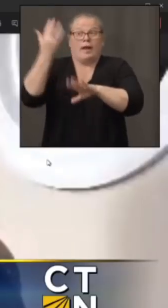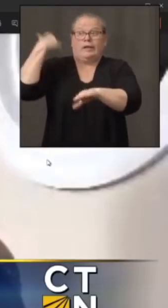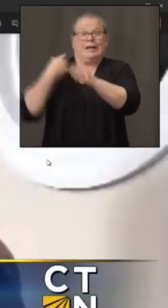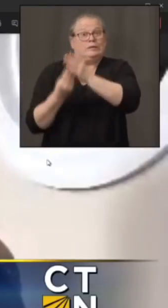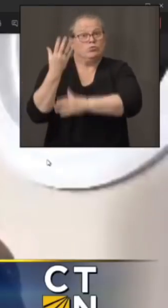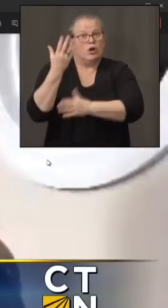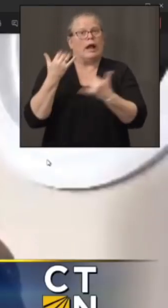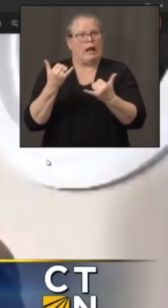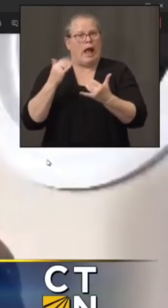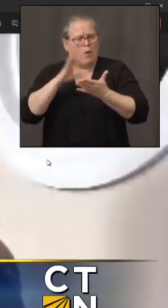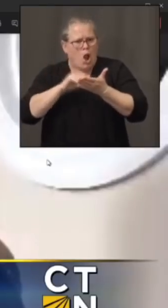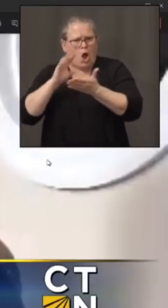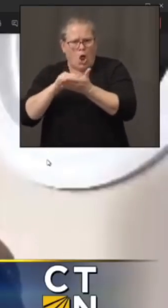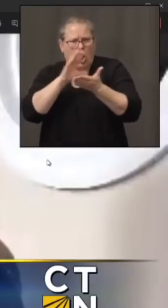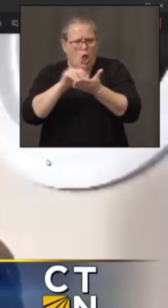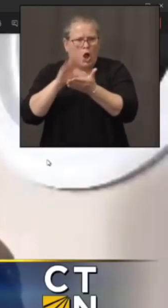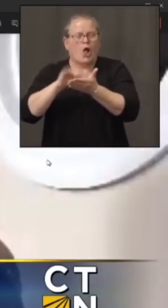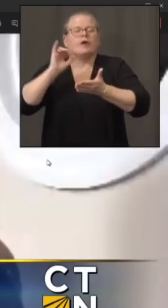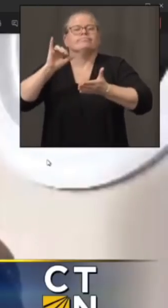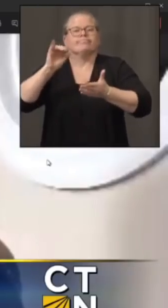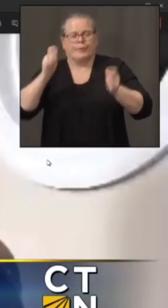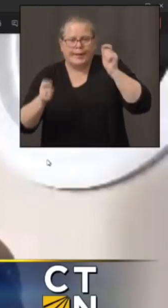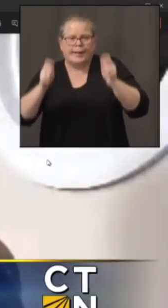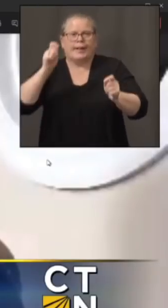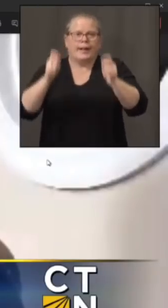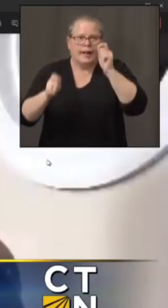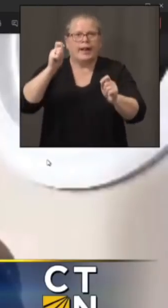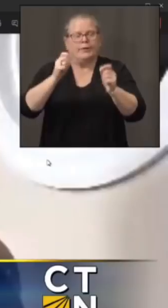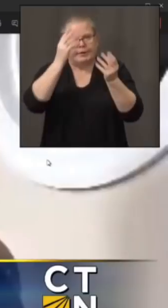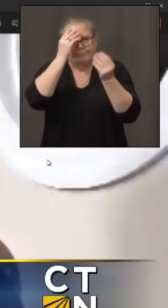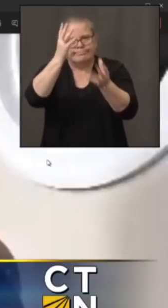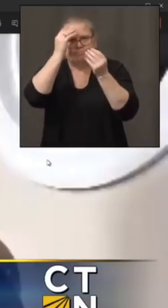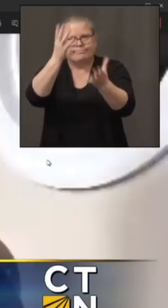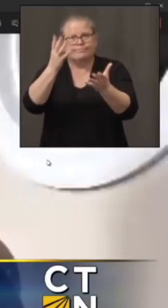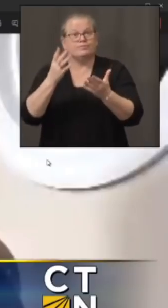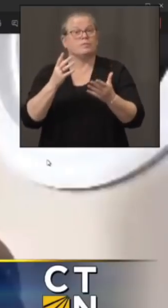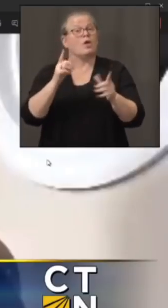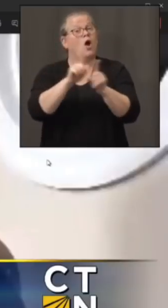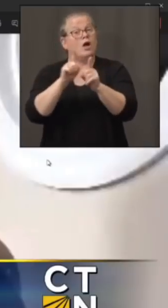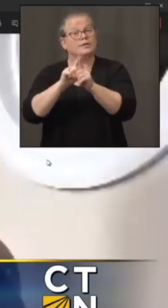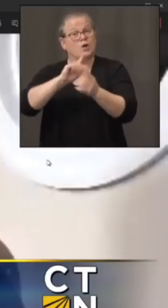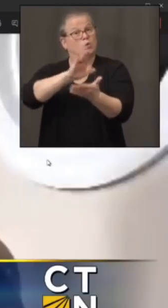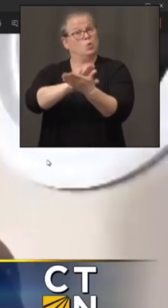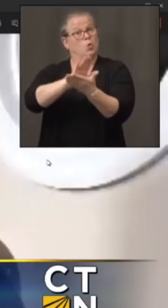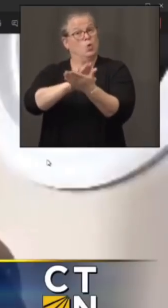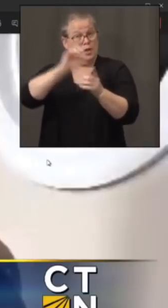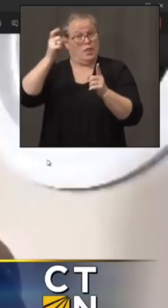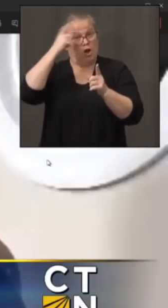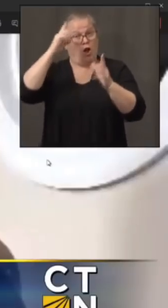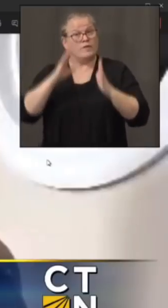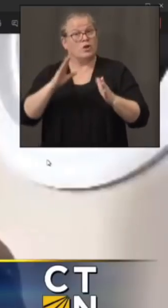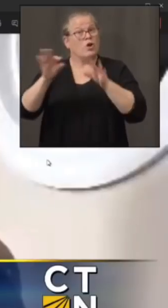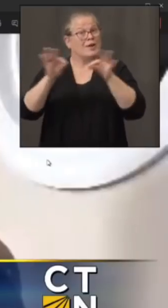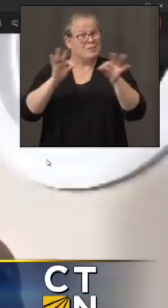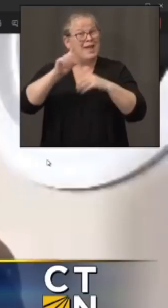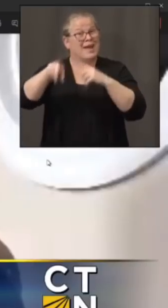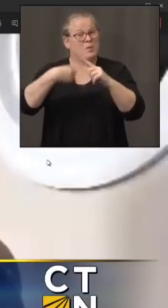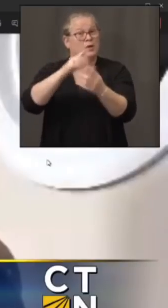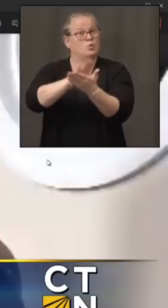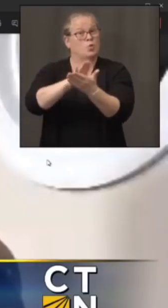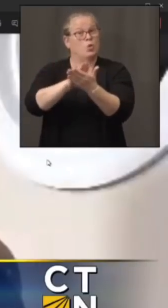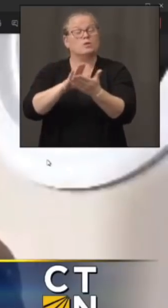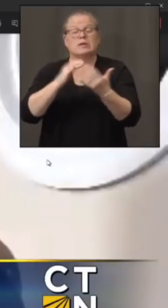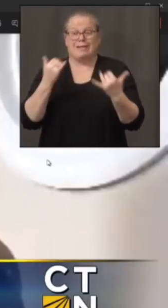we've learned, we understand those risks. And the governor talked about schools, for example. We understand now better that young children